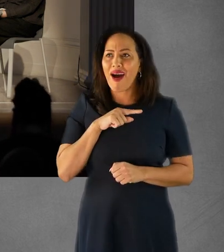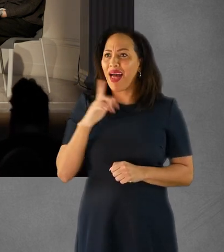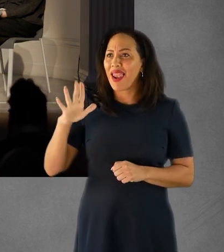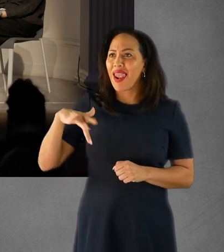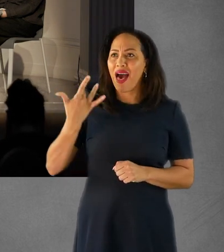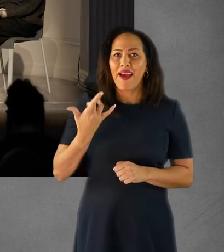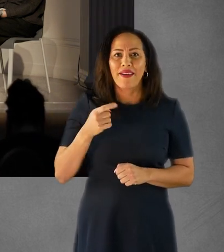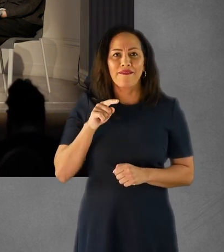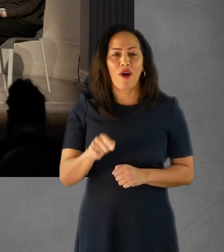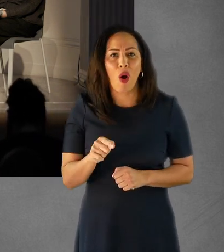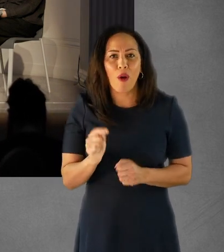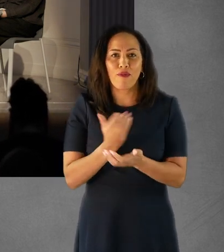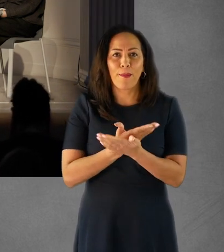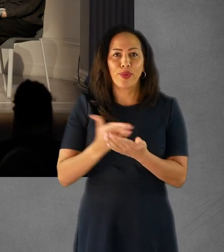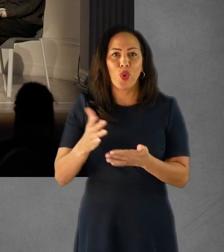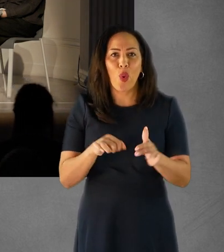breeding.